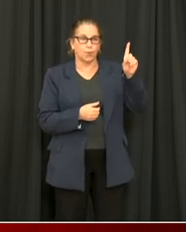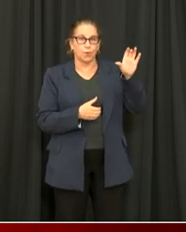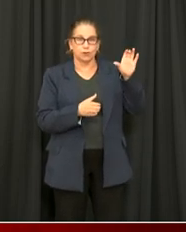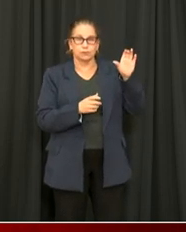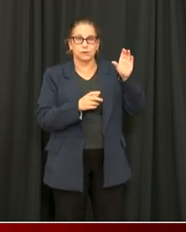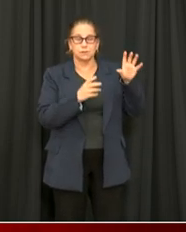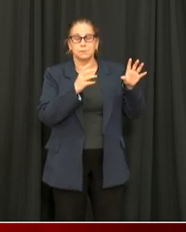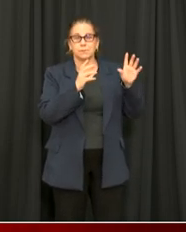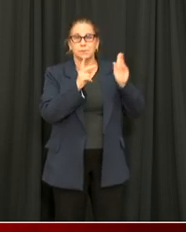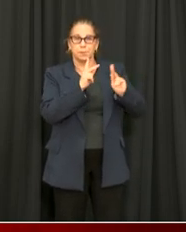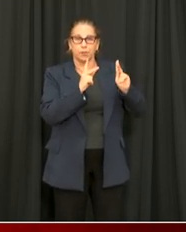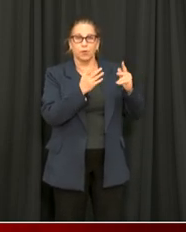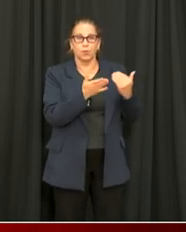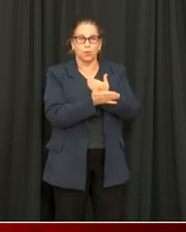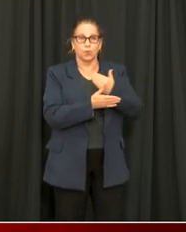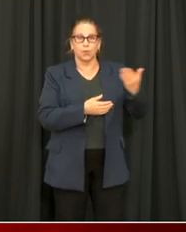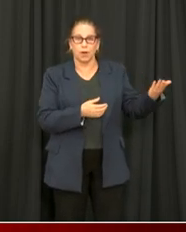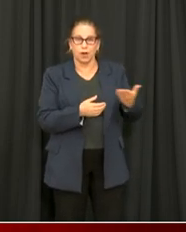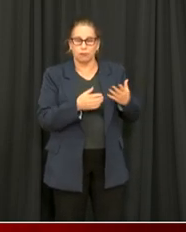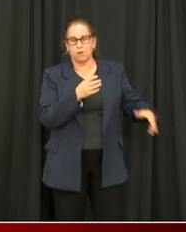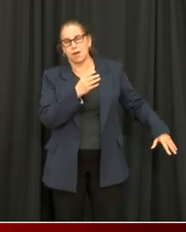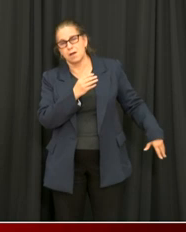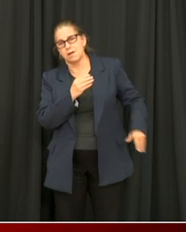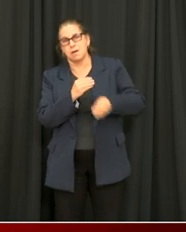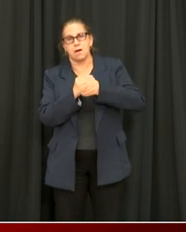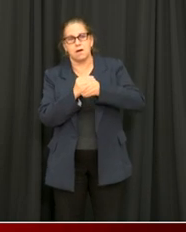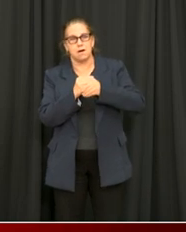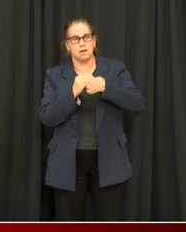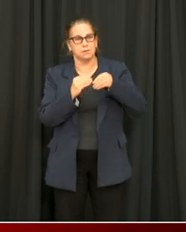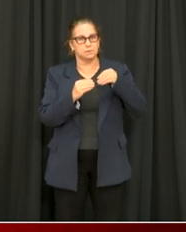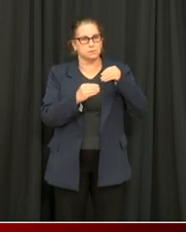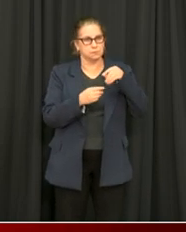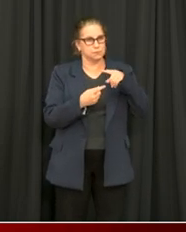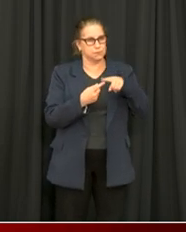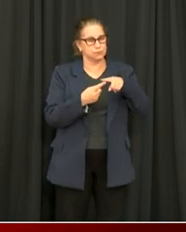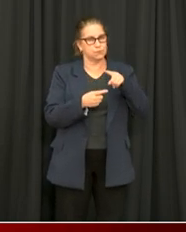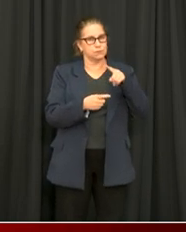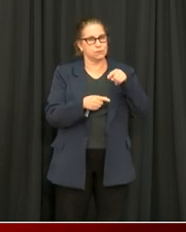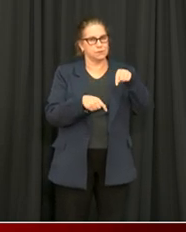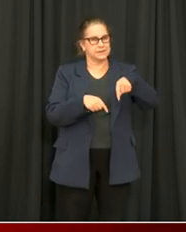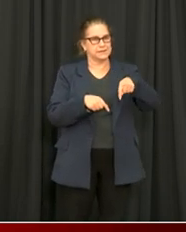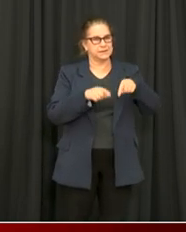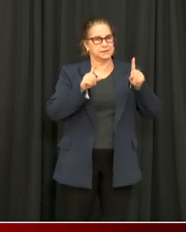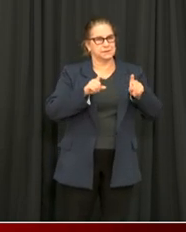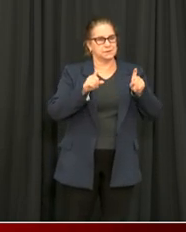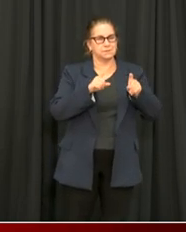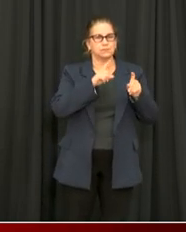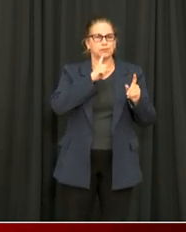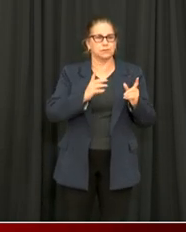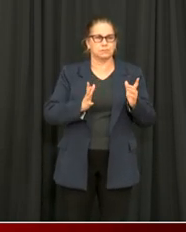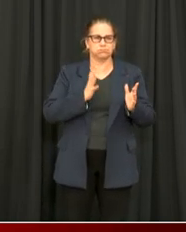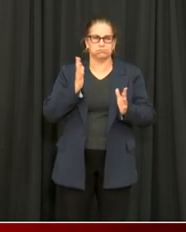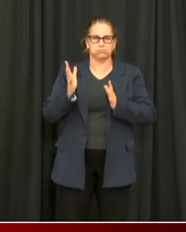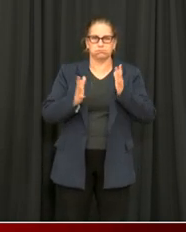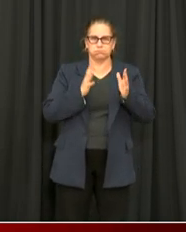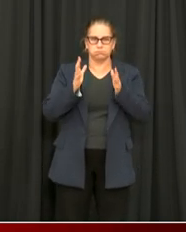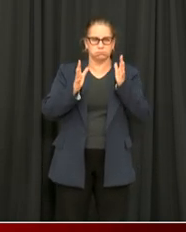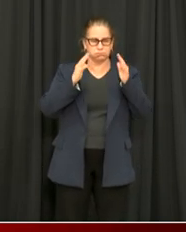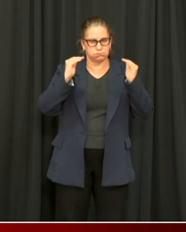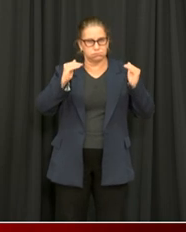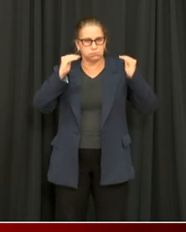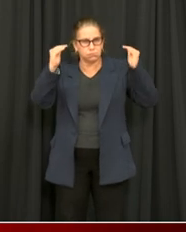have is we've migrated to a new system, and now that we have a more robust workforce, we've been reaching out to individuals who